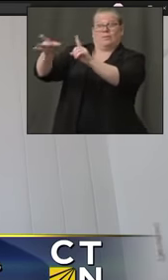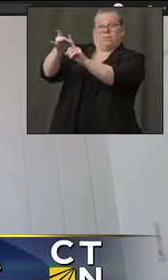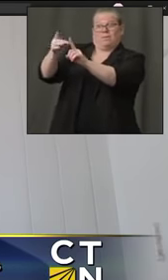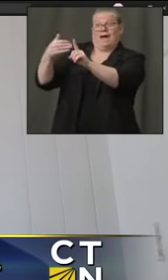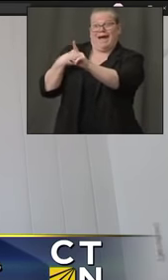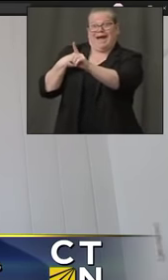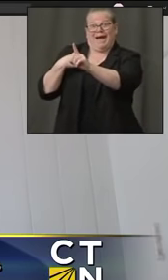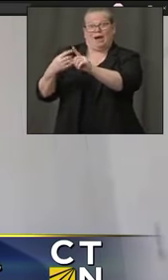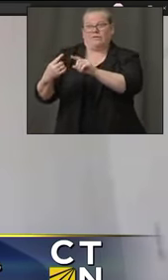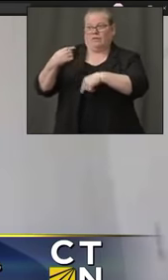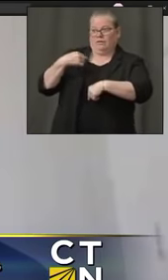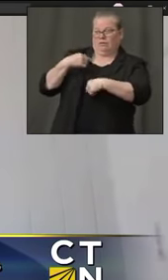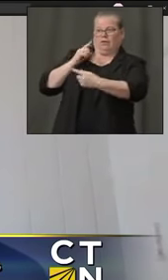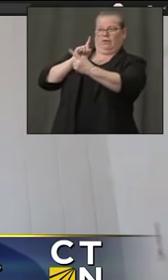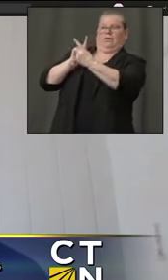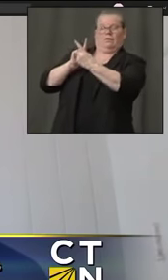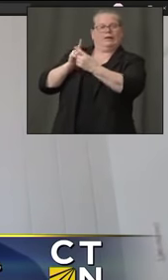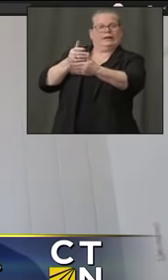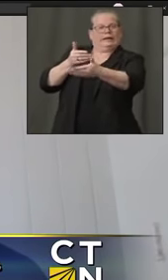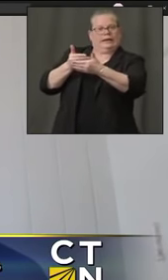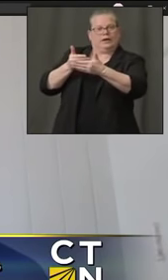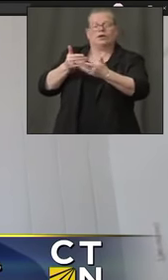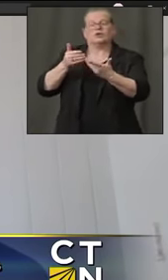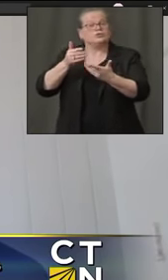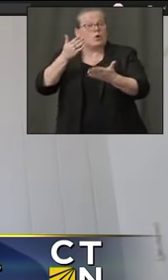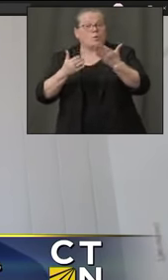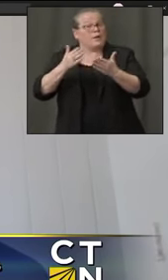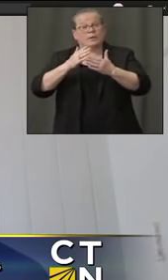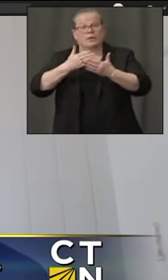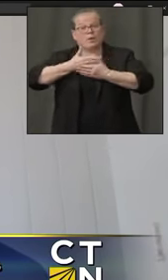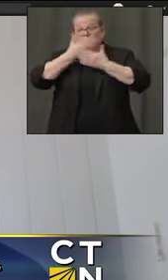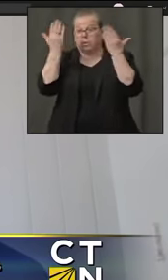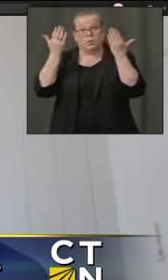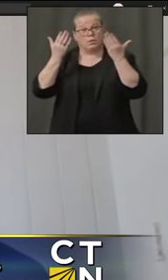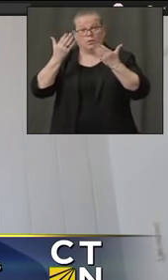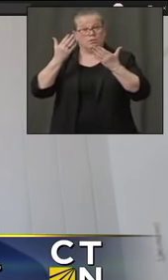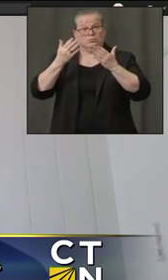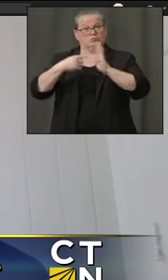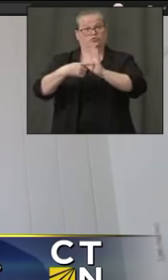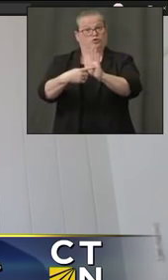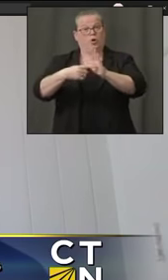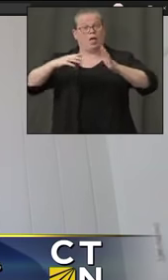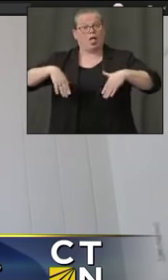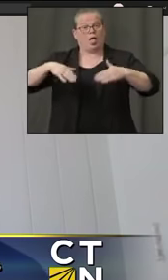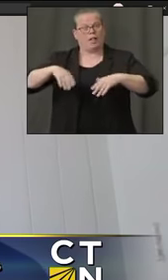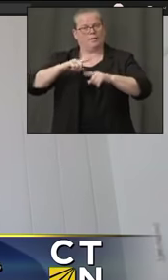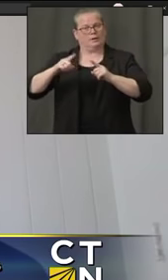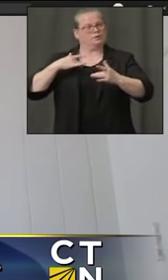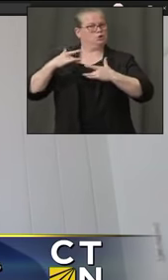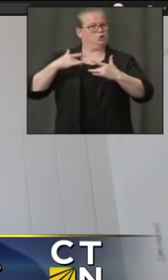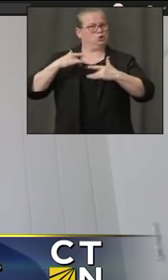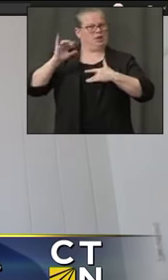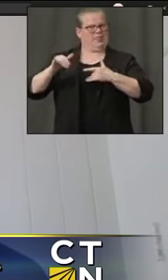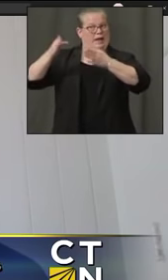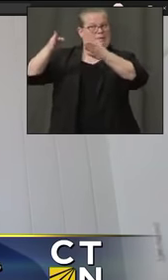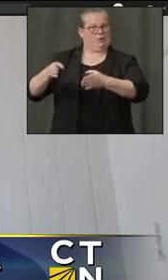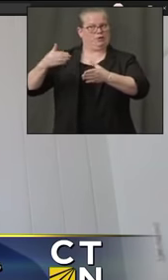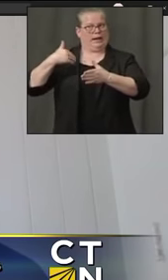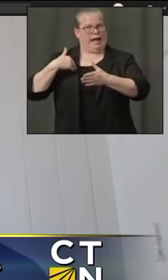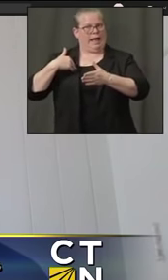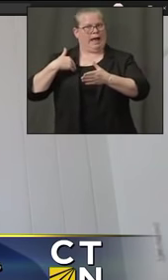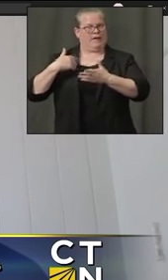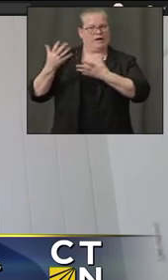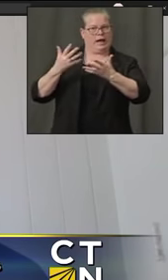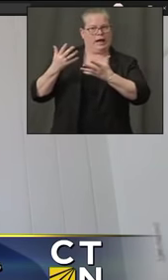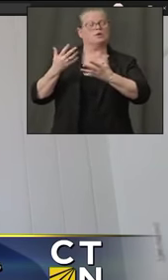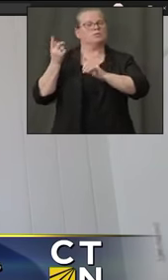been in contact, notified through a contact tracing or otherwise, we definitely encourage them to go get tested. We're not encouraging